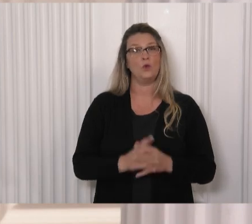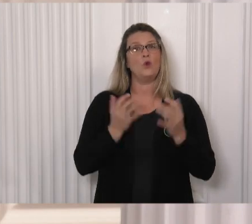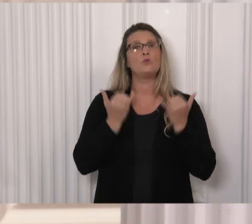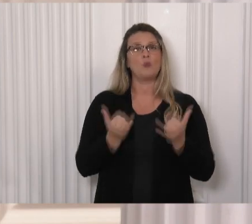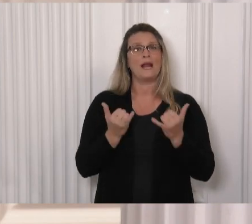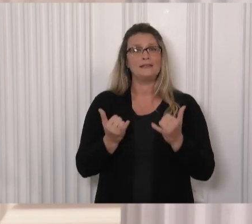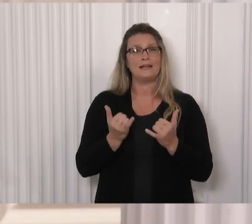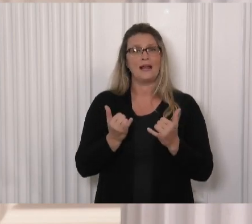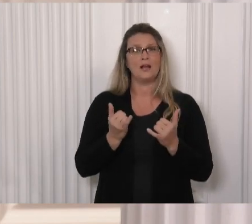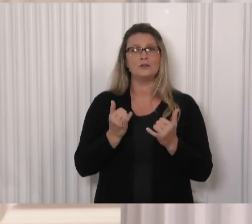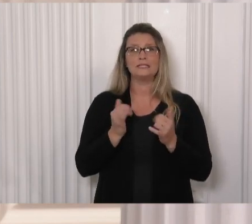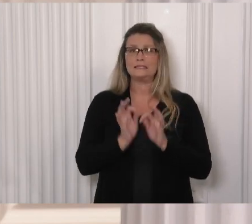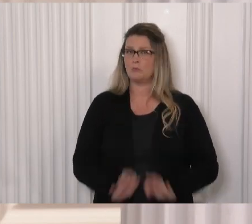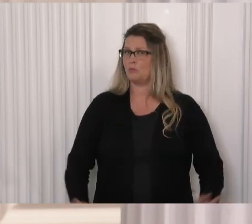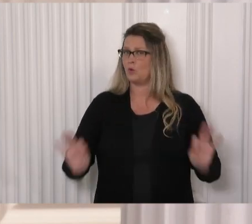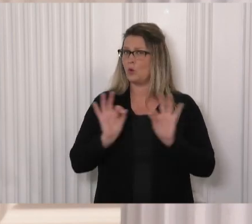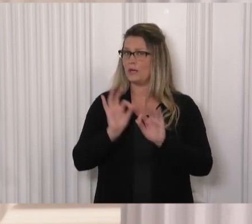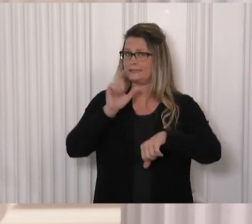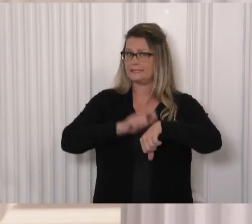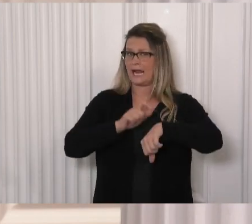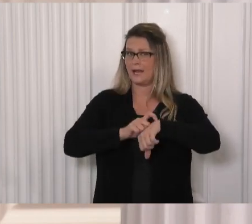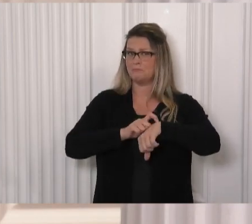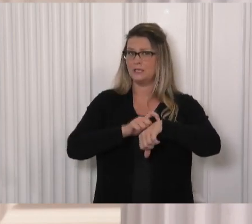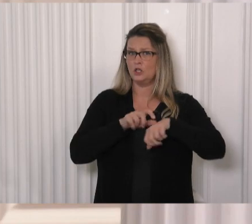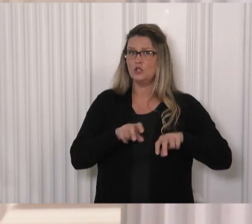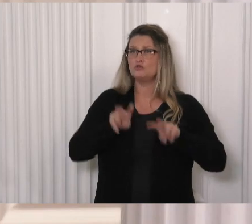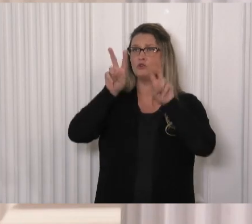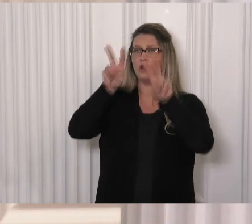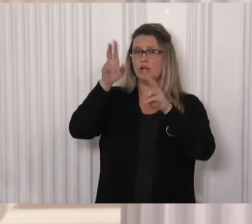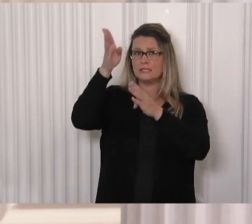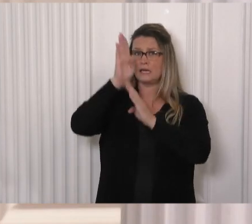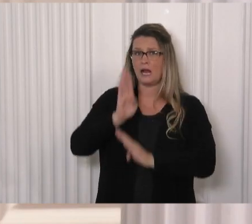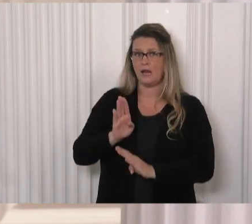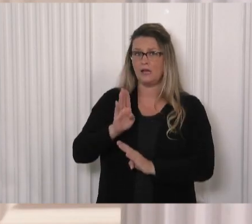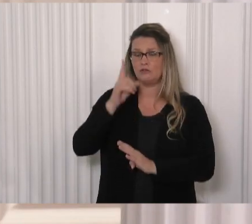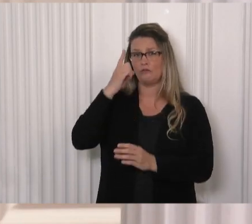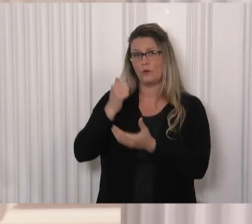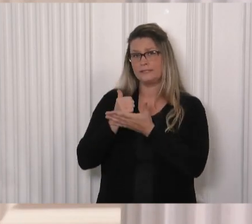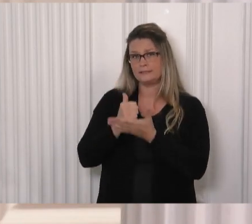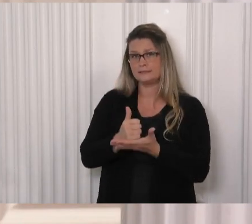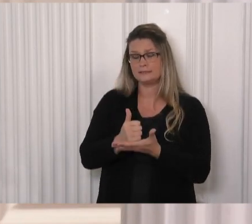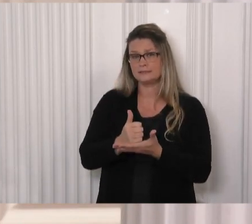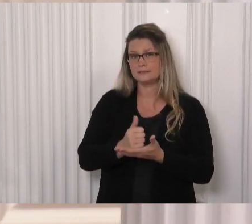we need to be looking to God above for assistance in any and every way we possibly can.